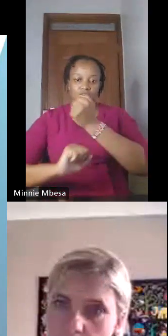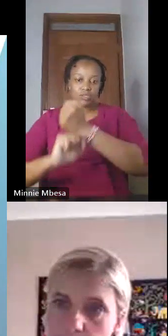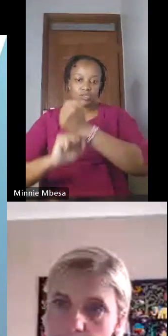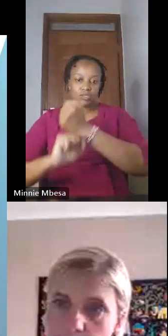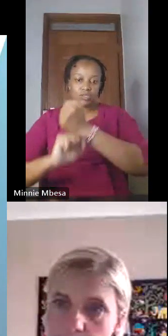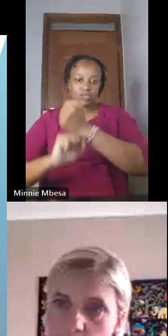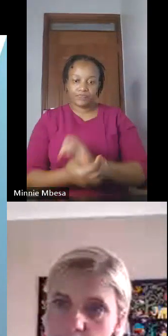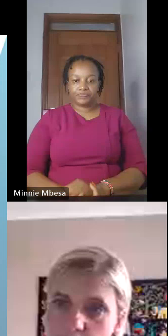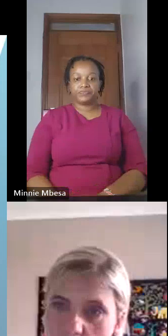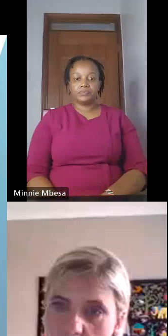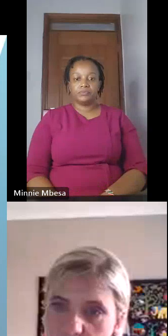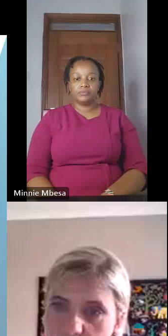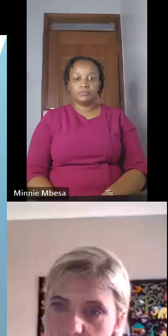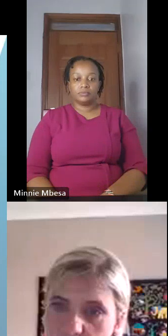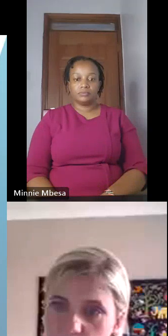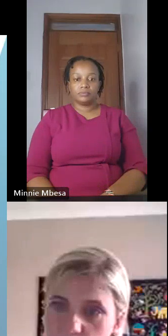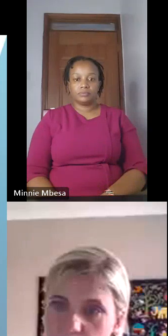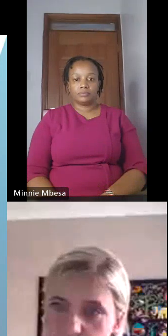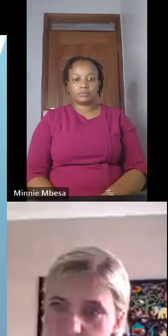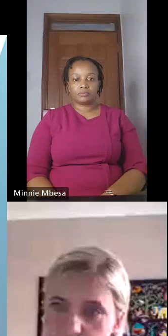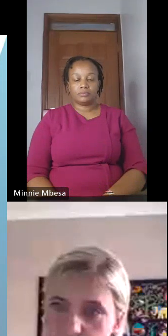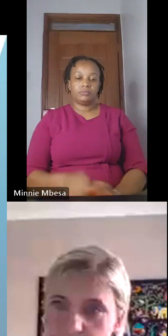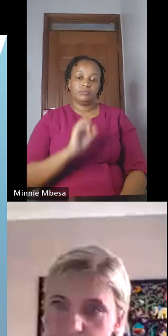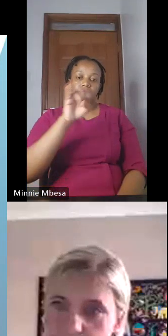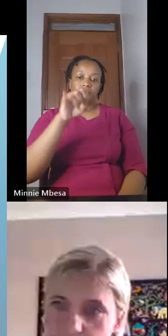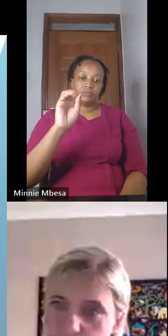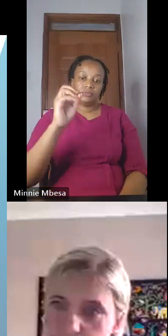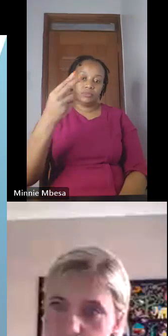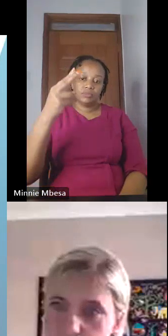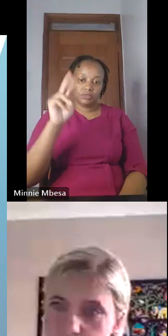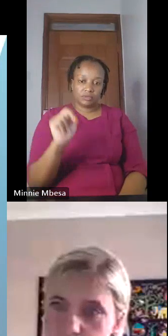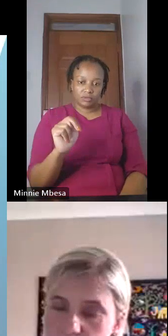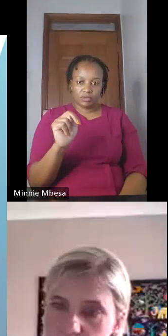All right. John Edison.